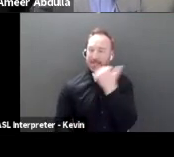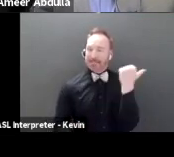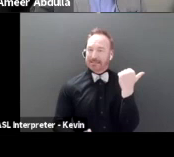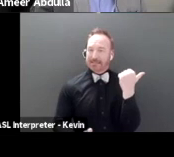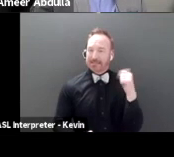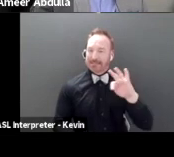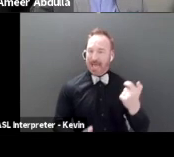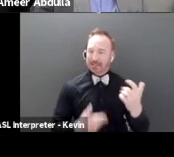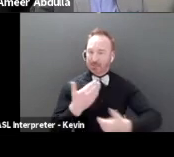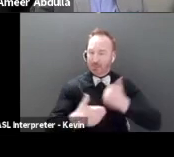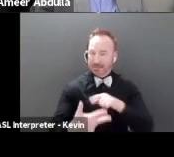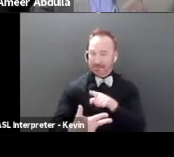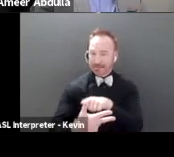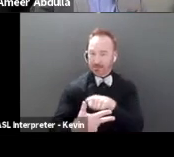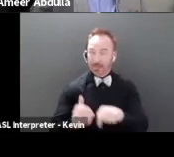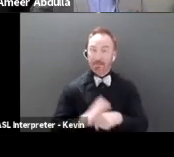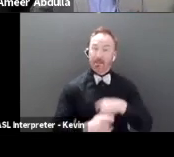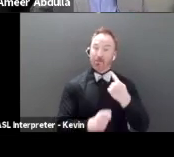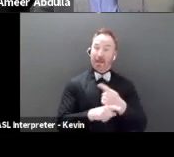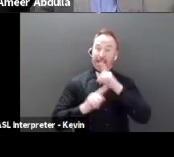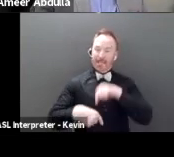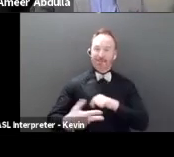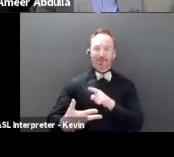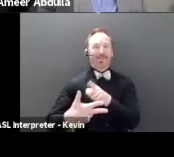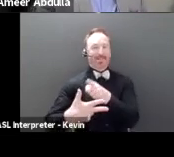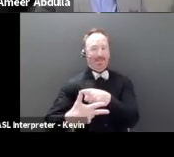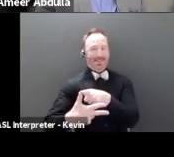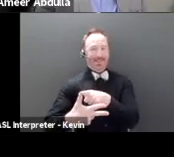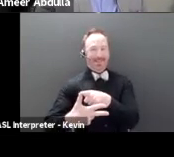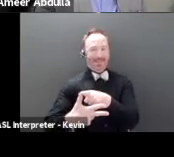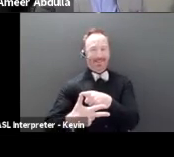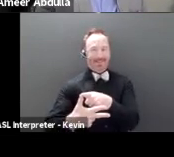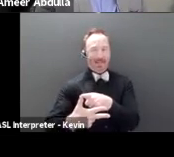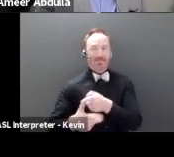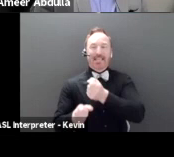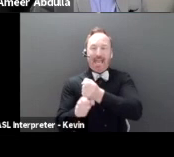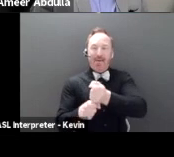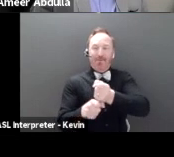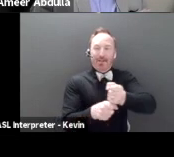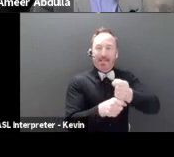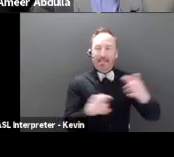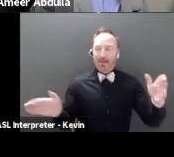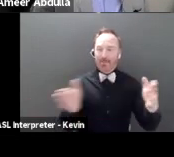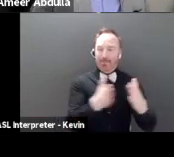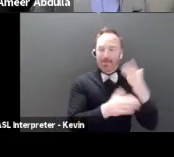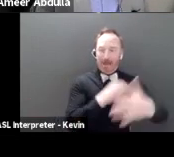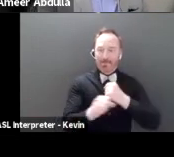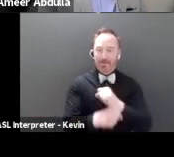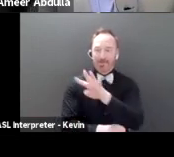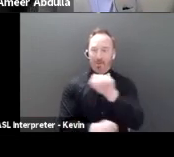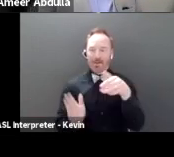The correct answer is the first option. So 5 years at $40,000 of the salary. For